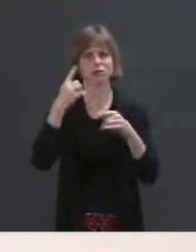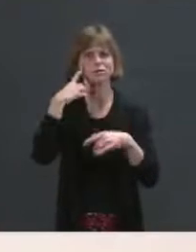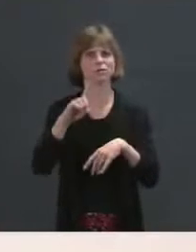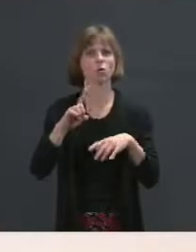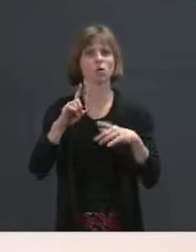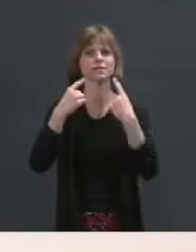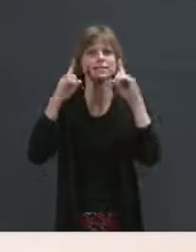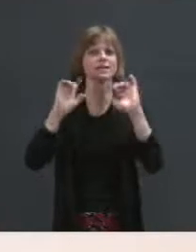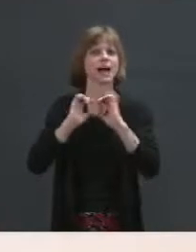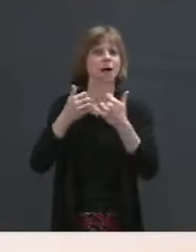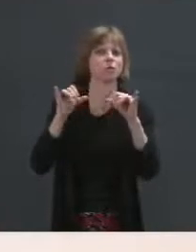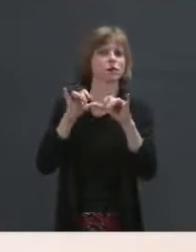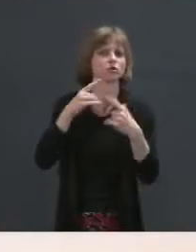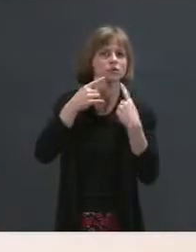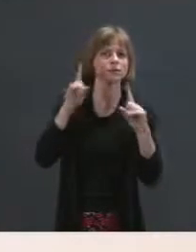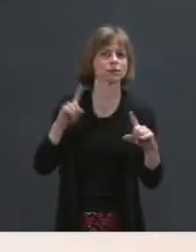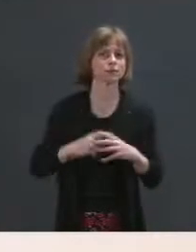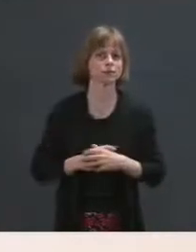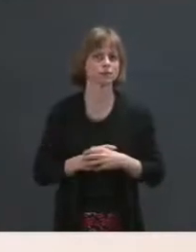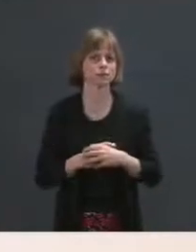Yeah, I'm happy to take that.